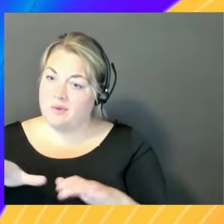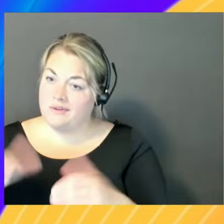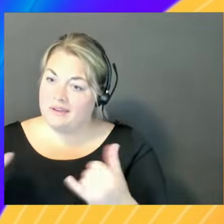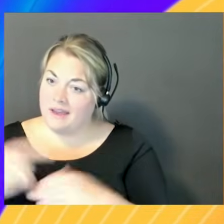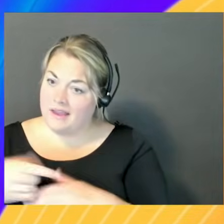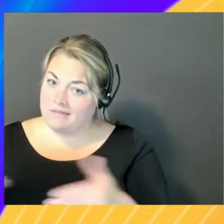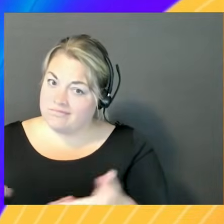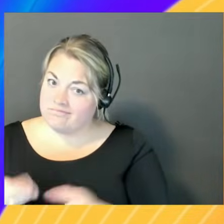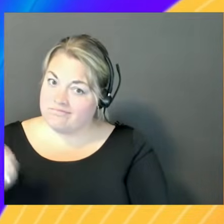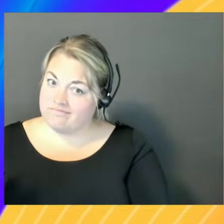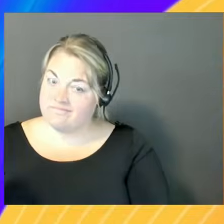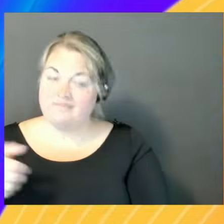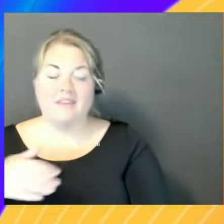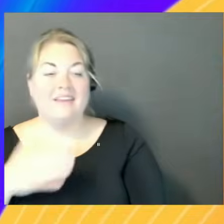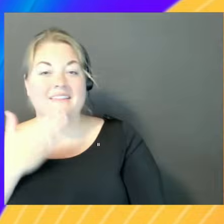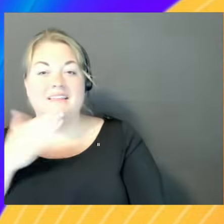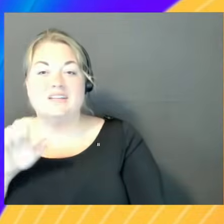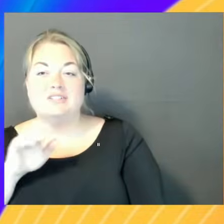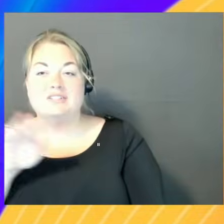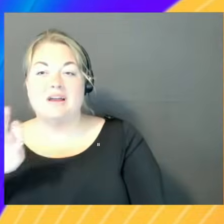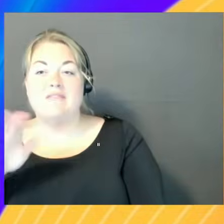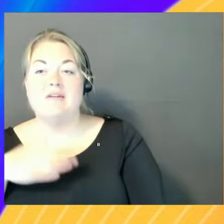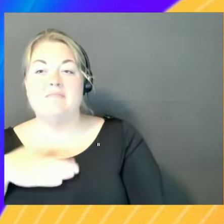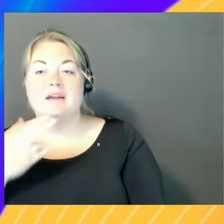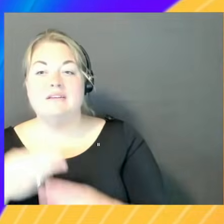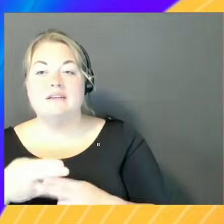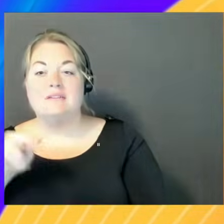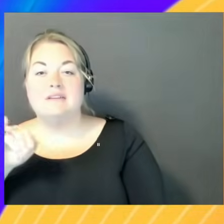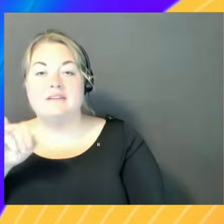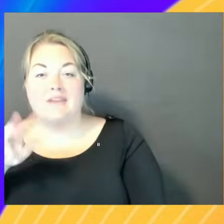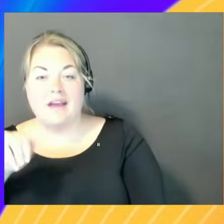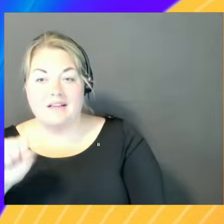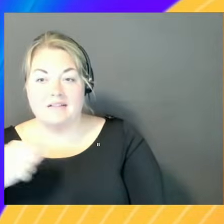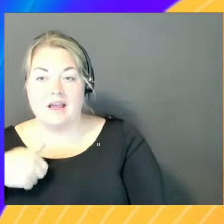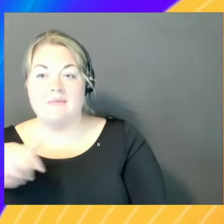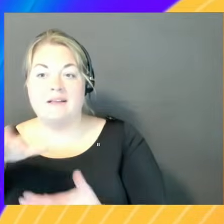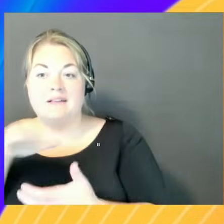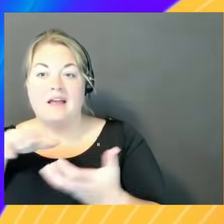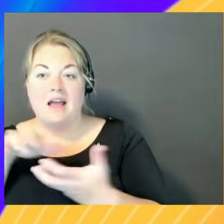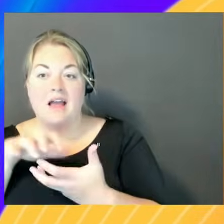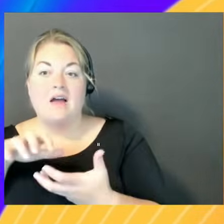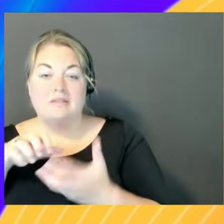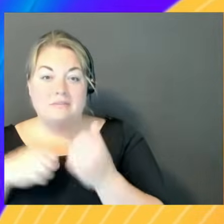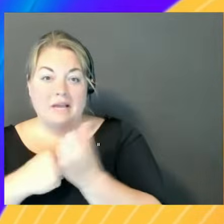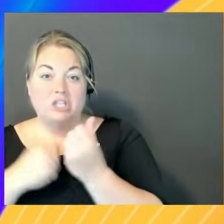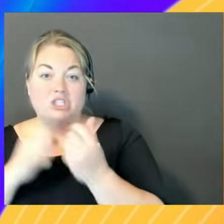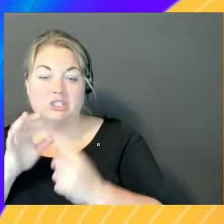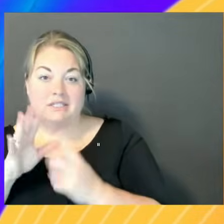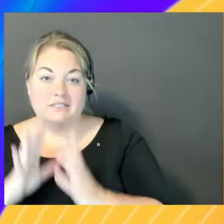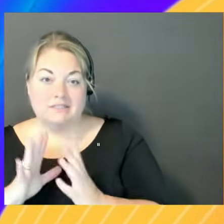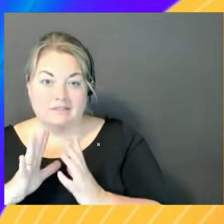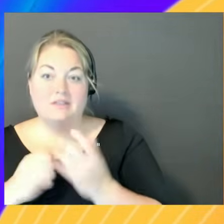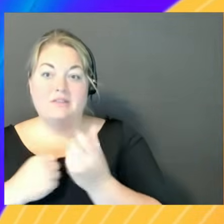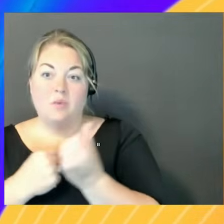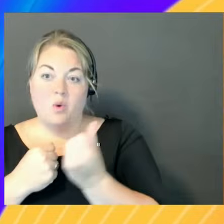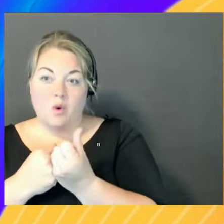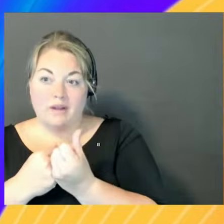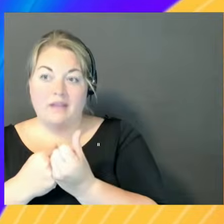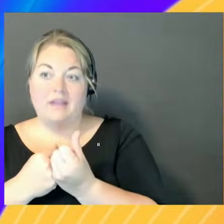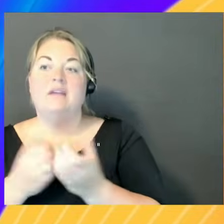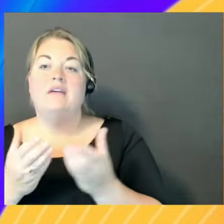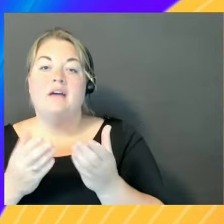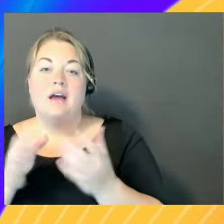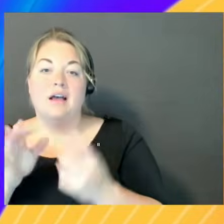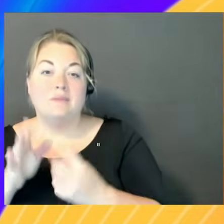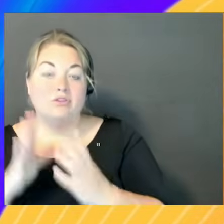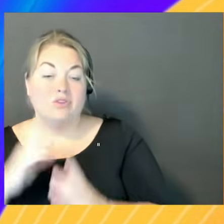Sure. Thanks, Jeff. My name is Nivas. I'm a cloud governance specialist supporting our customers on our governance services.